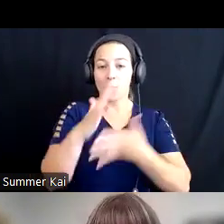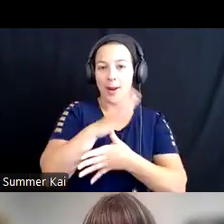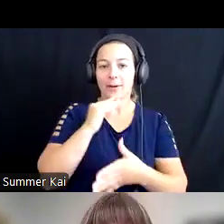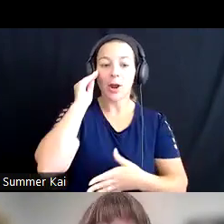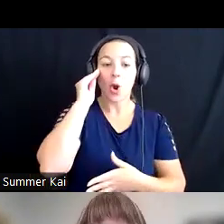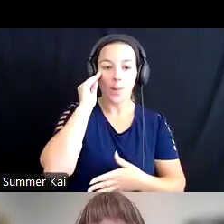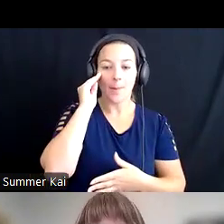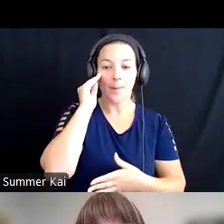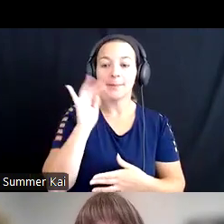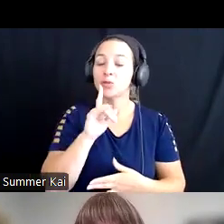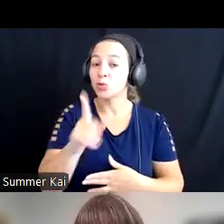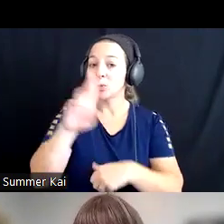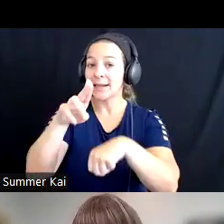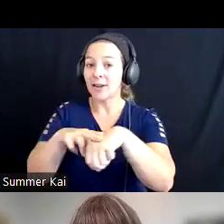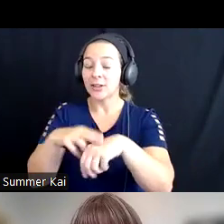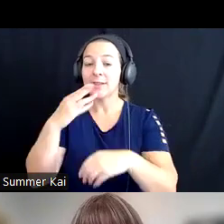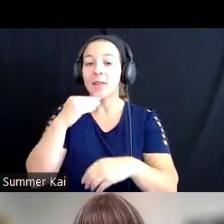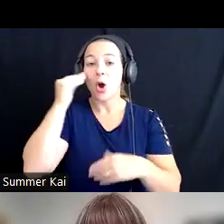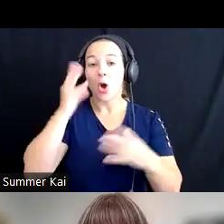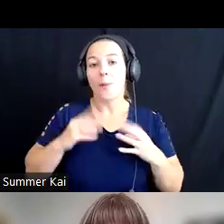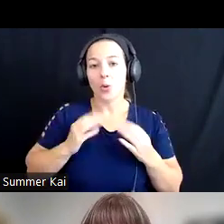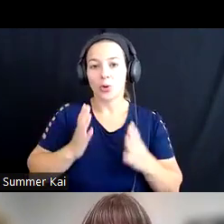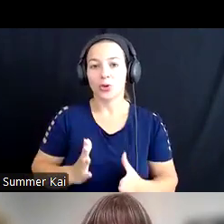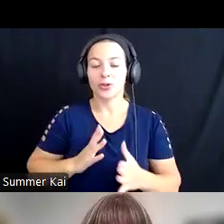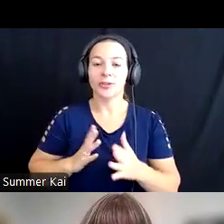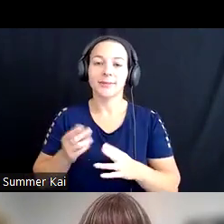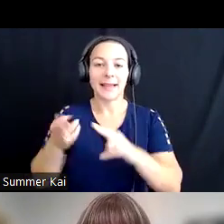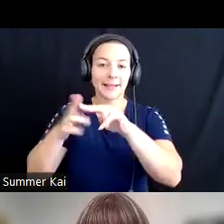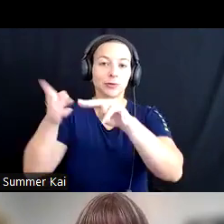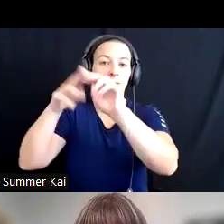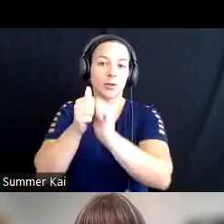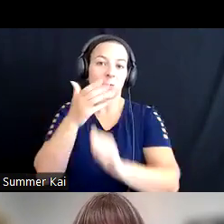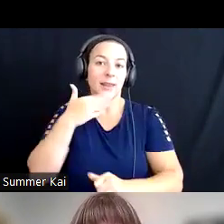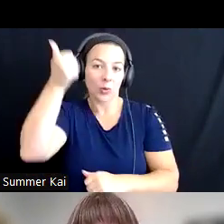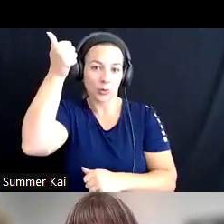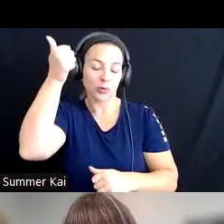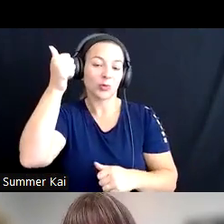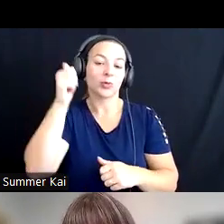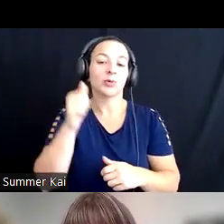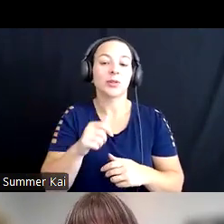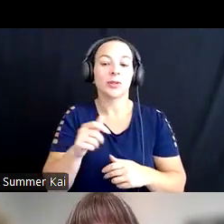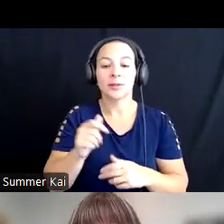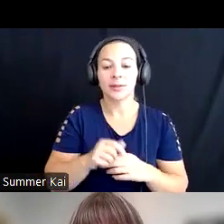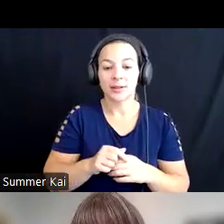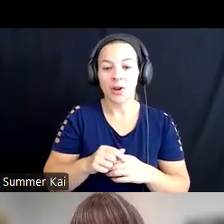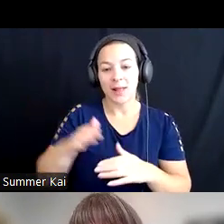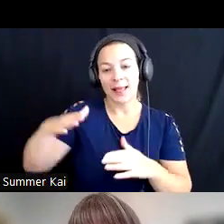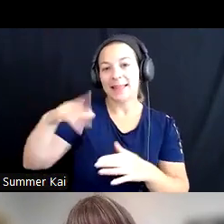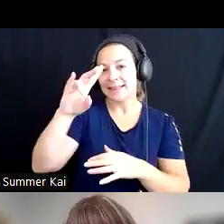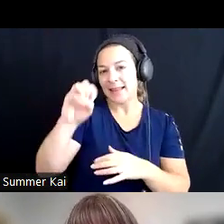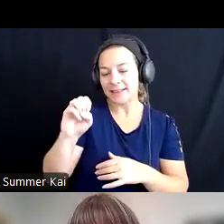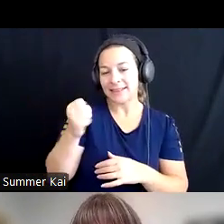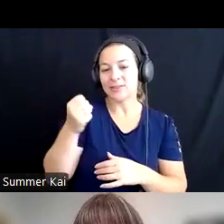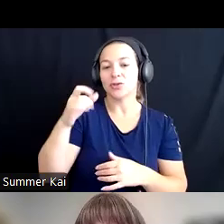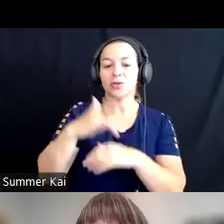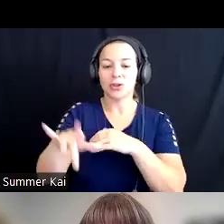true nationally, the home ownership rate climbs with age, peaking somewhere in people's households in their late 70s and early 80s. And